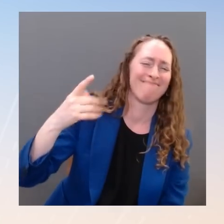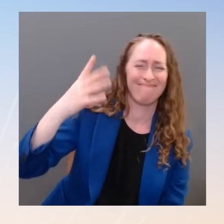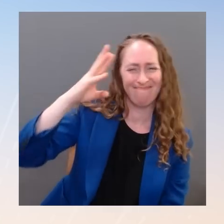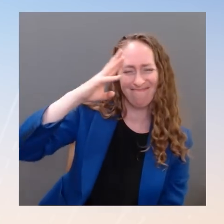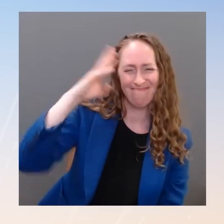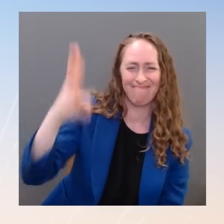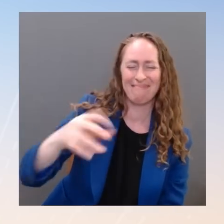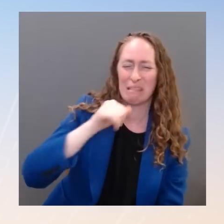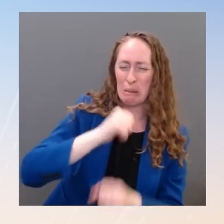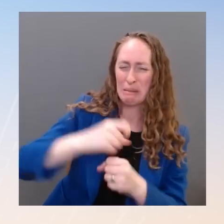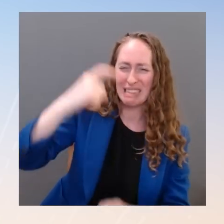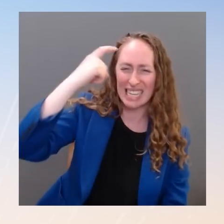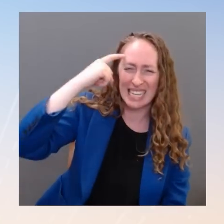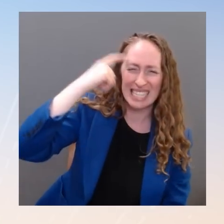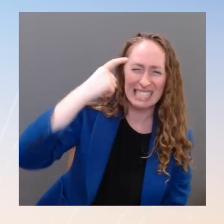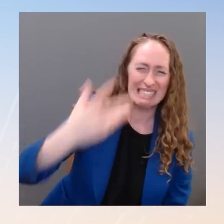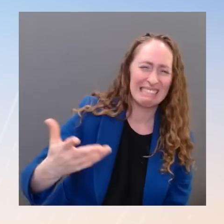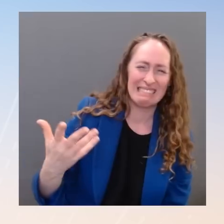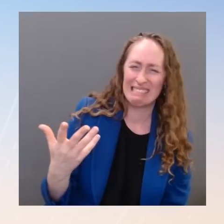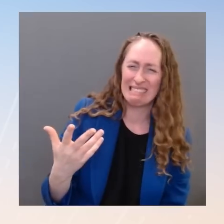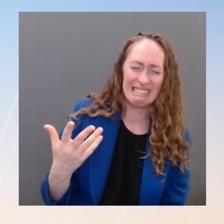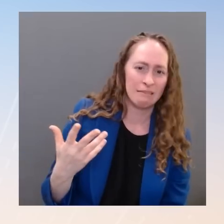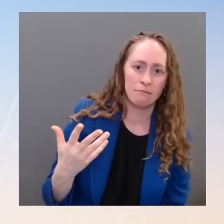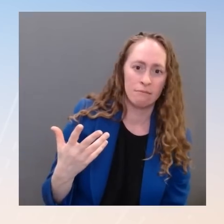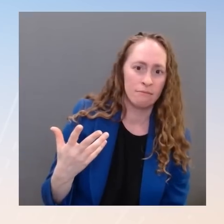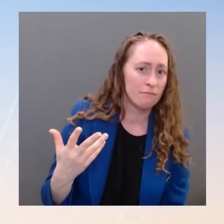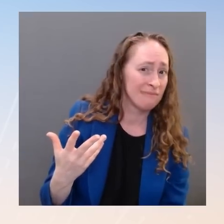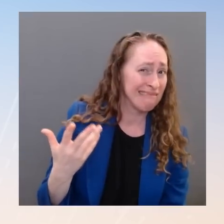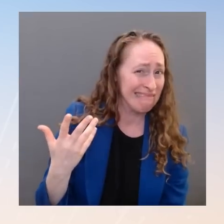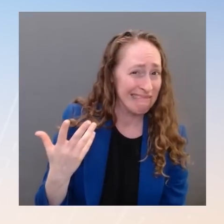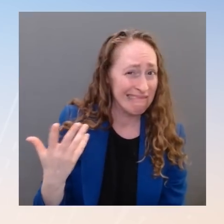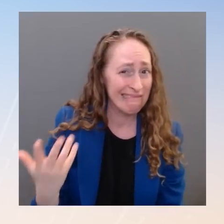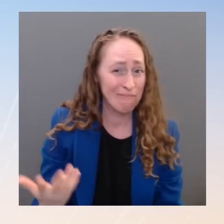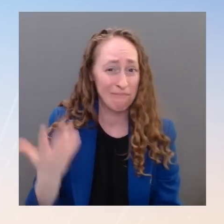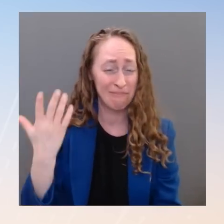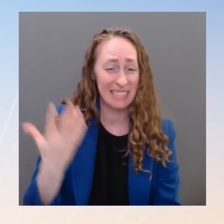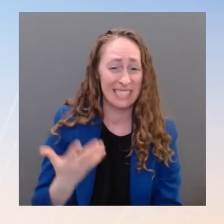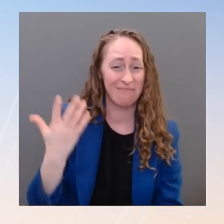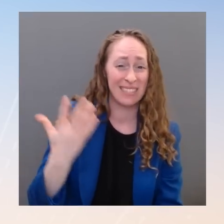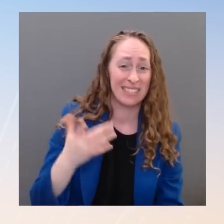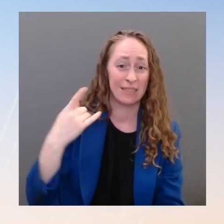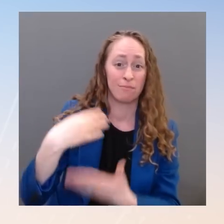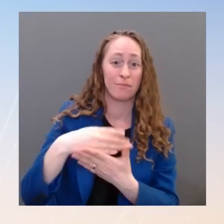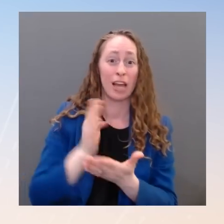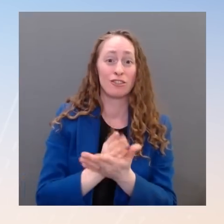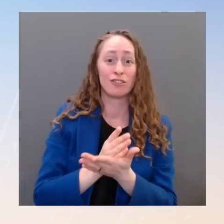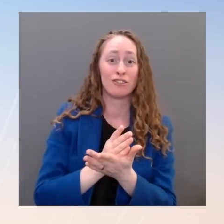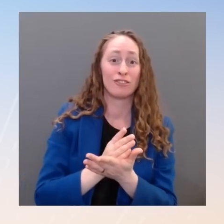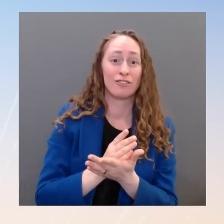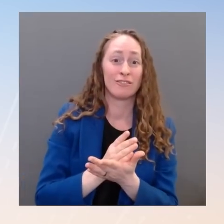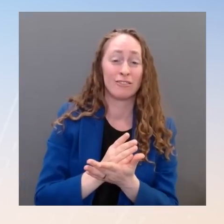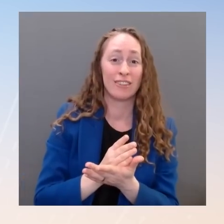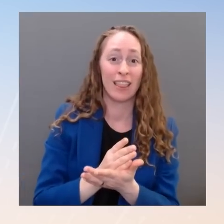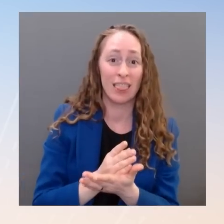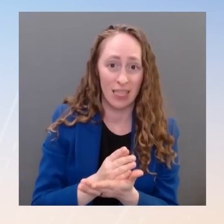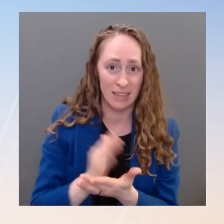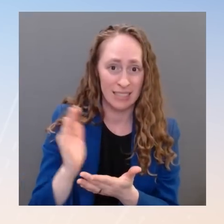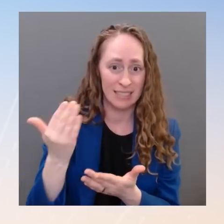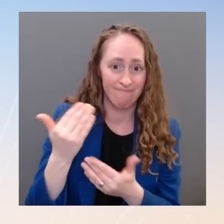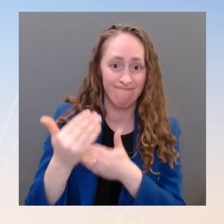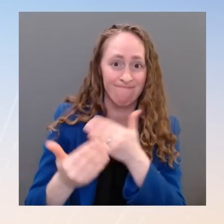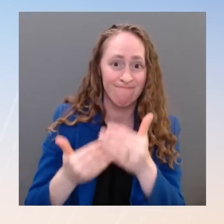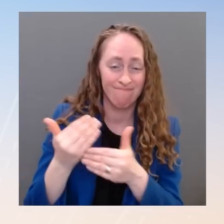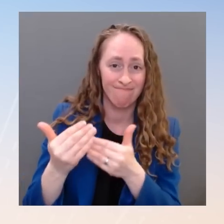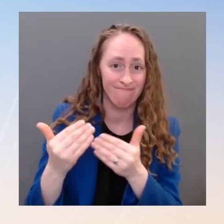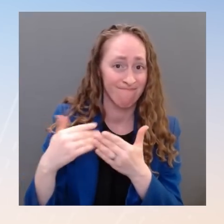skinny reconciliation bill getting through. I would say that Senator Manchin remains a friend of the president's and someone we will continue